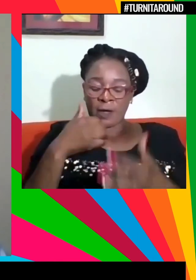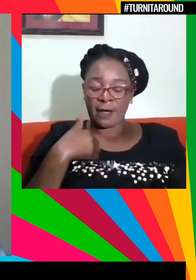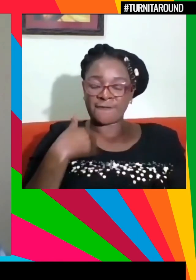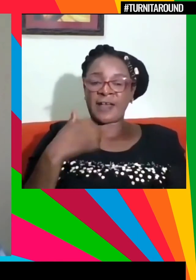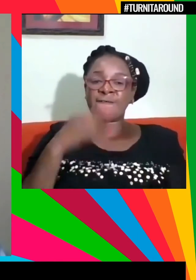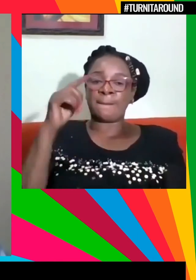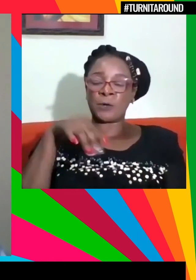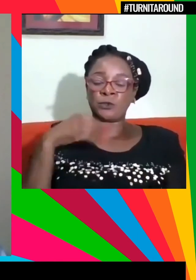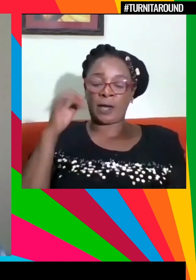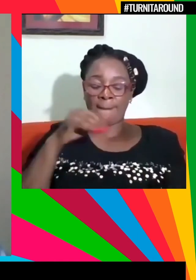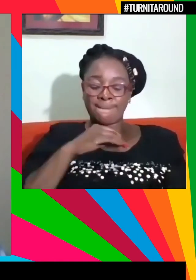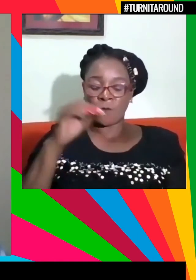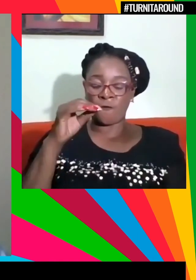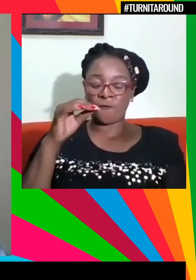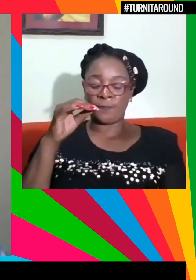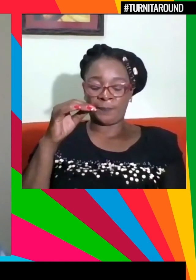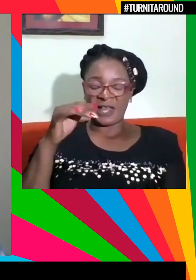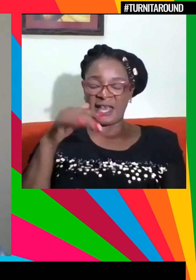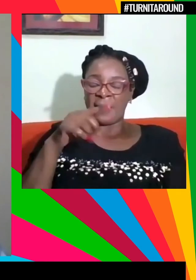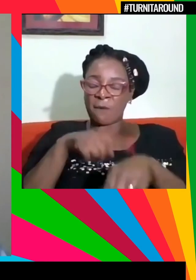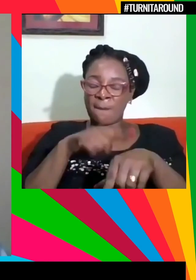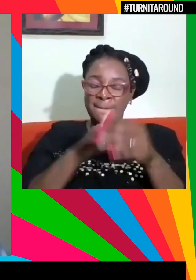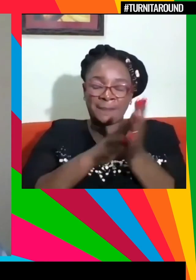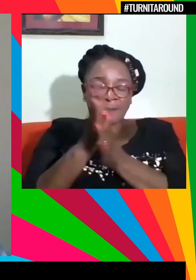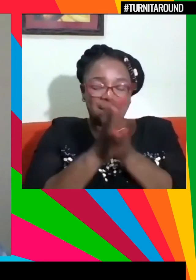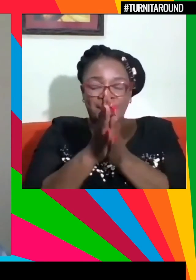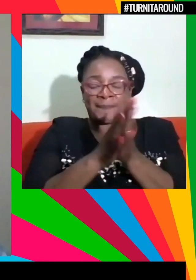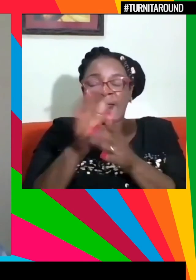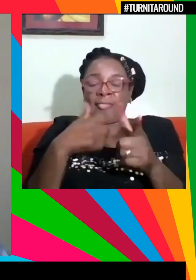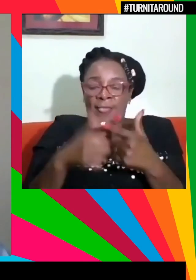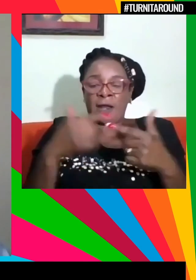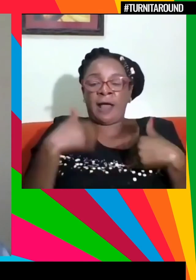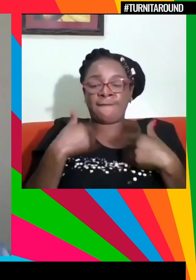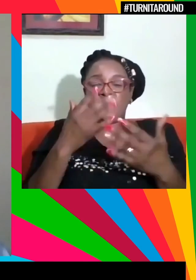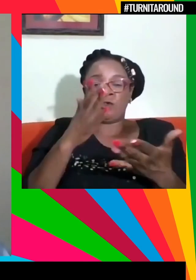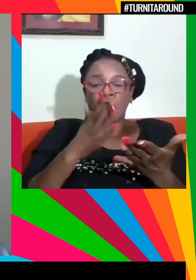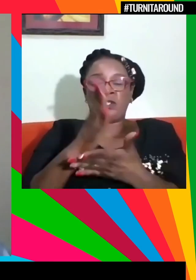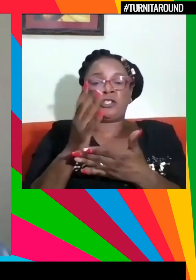just kind of move from there and the momentum will build. In terms of